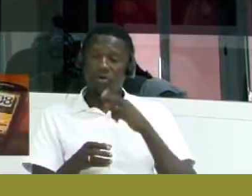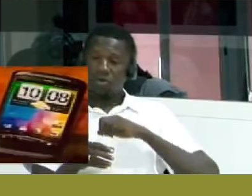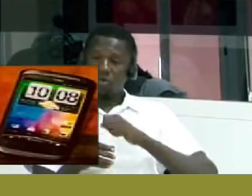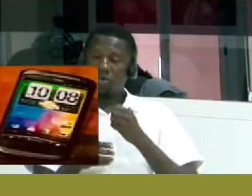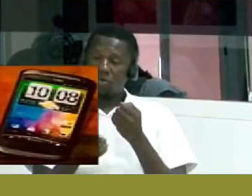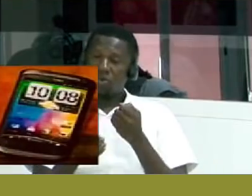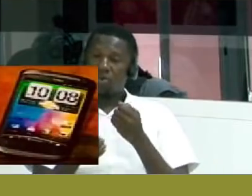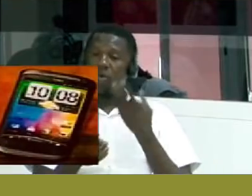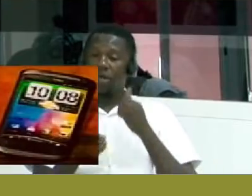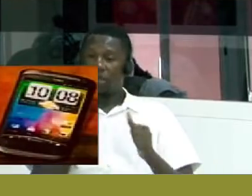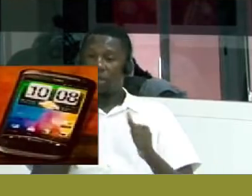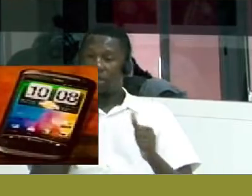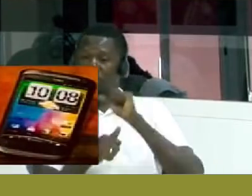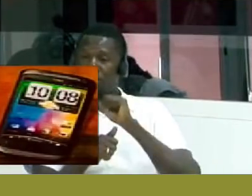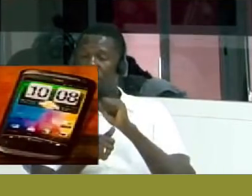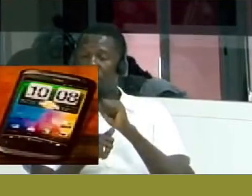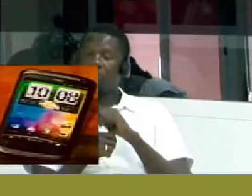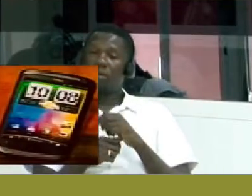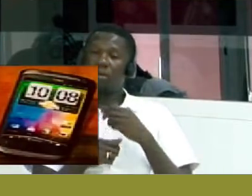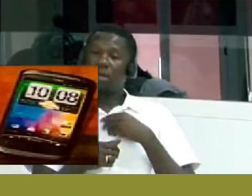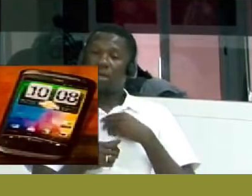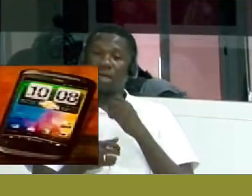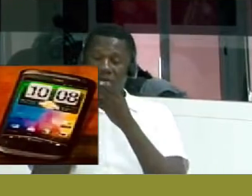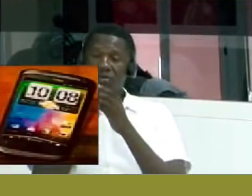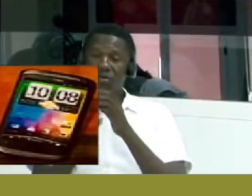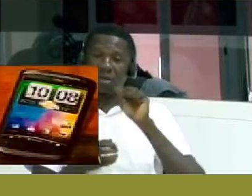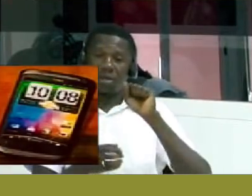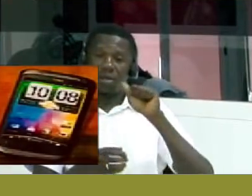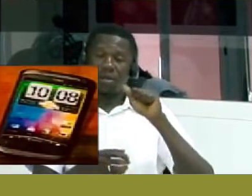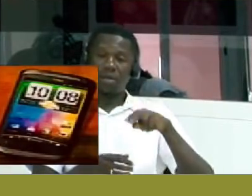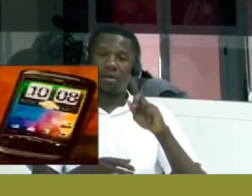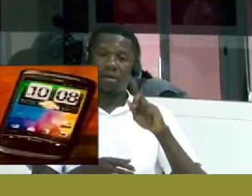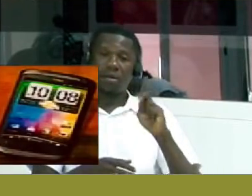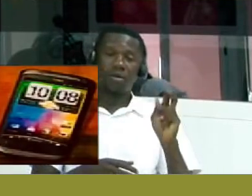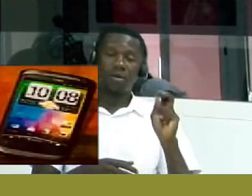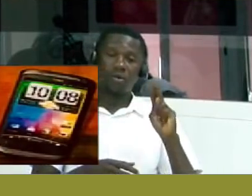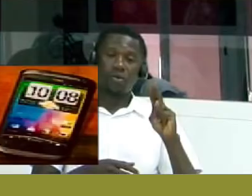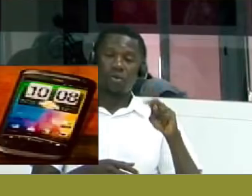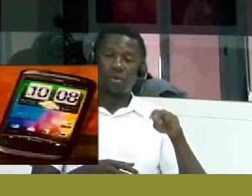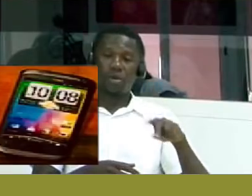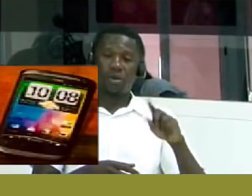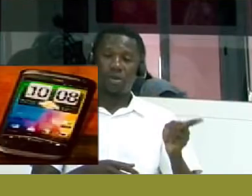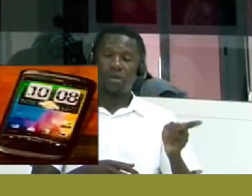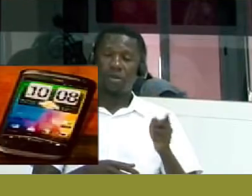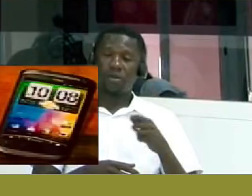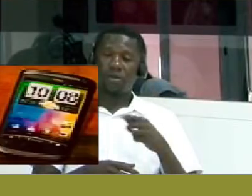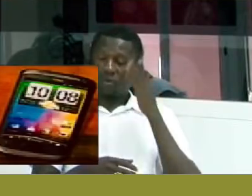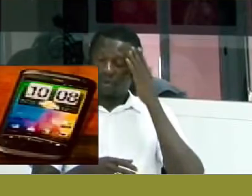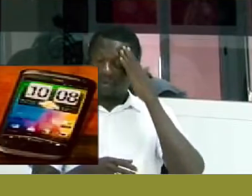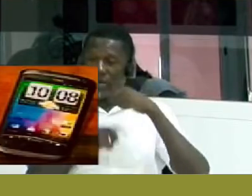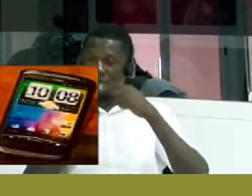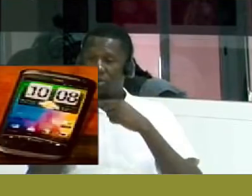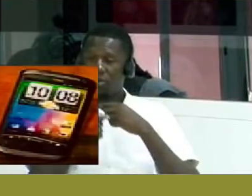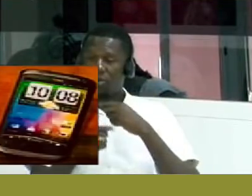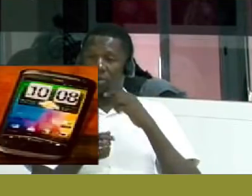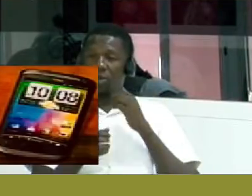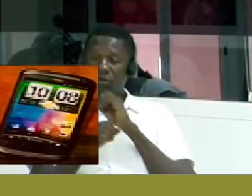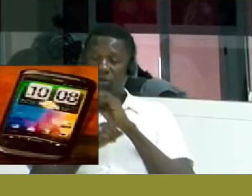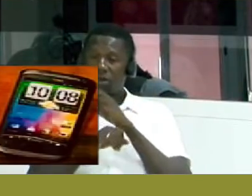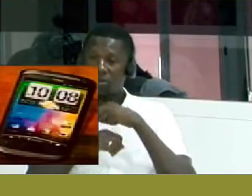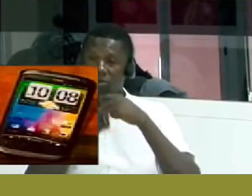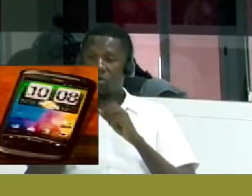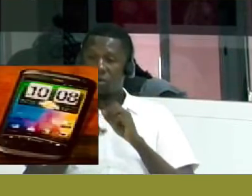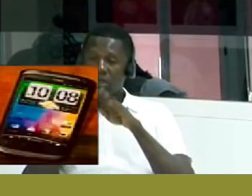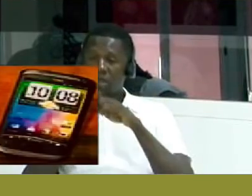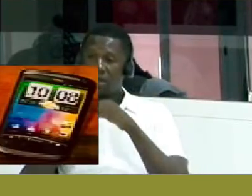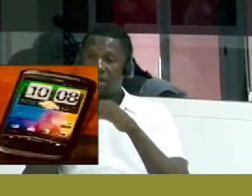back, I said to him, Sankung, I'm just from HE. Do you know about instructions to sack 14 people? And